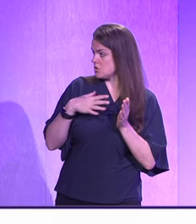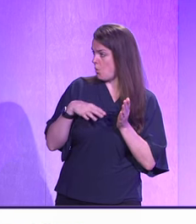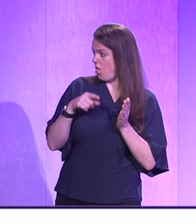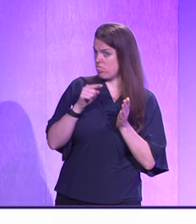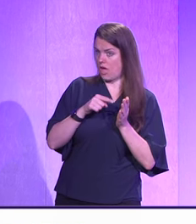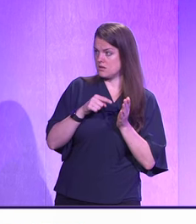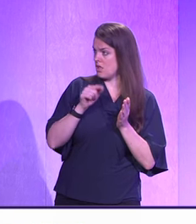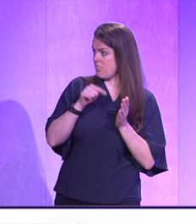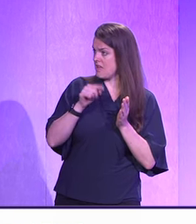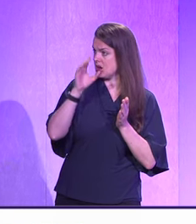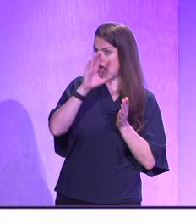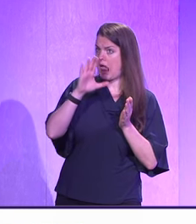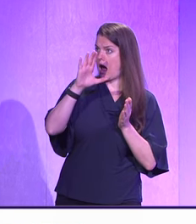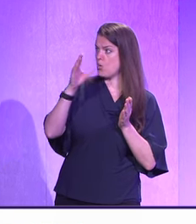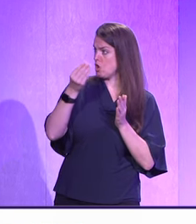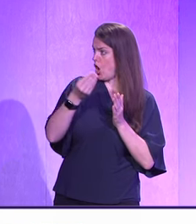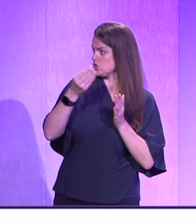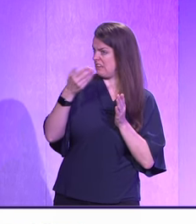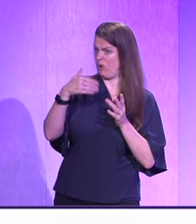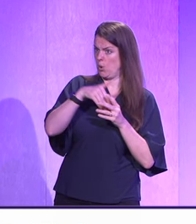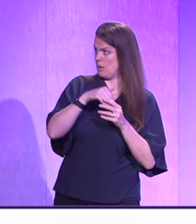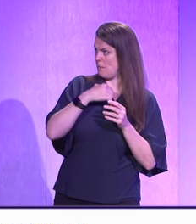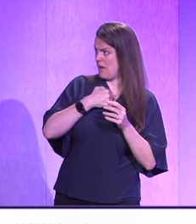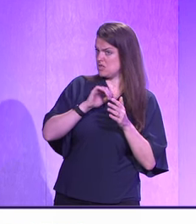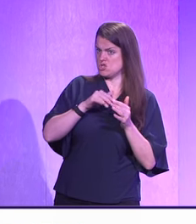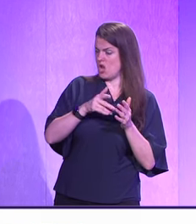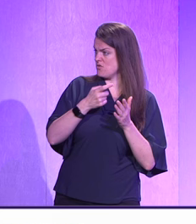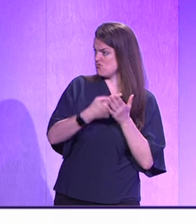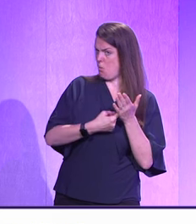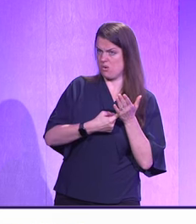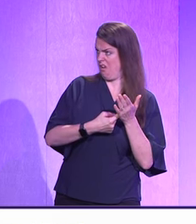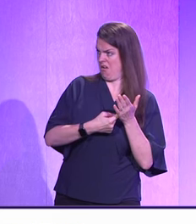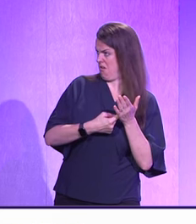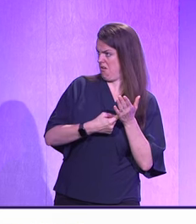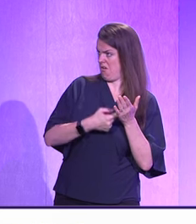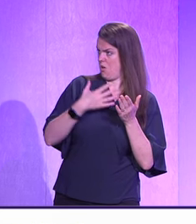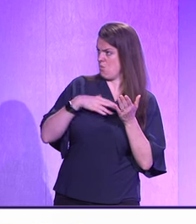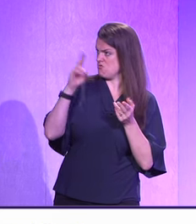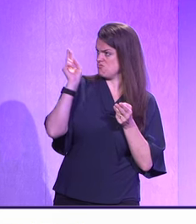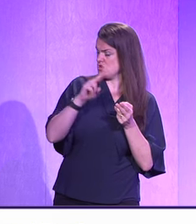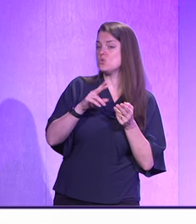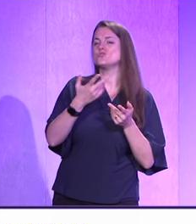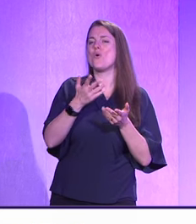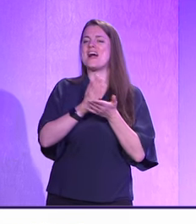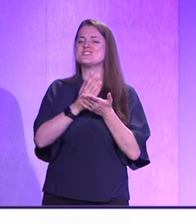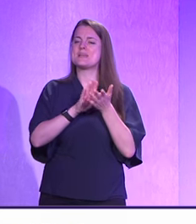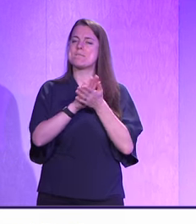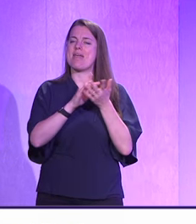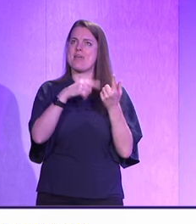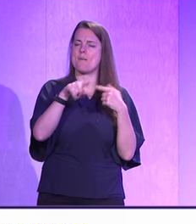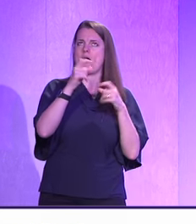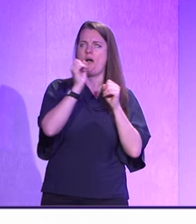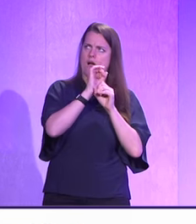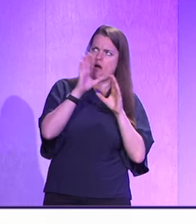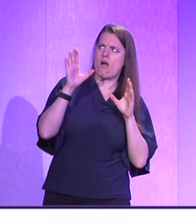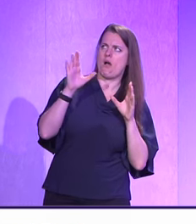to be that cloud cost to be included in my service report. That feels like it's separate. So they initiated a conversation about what